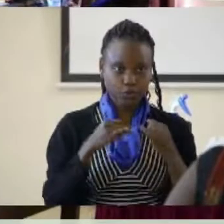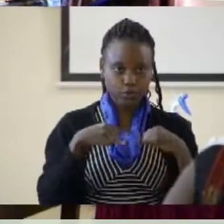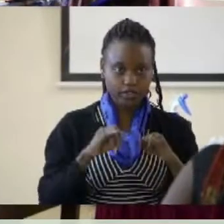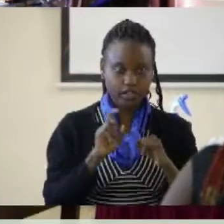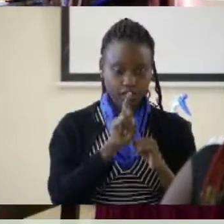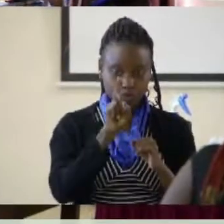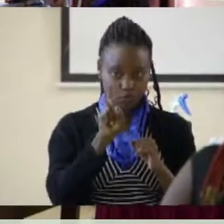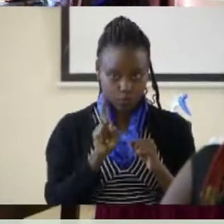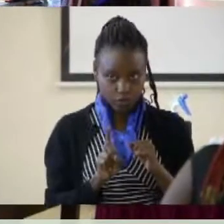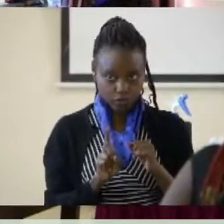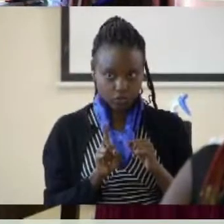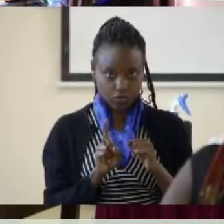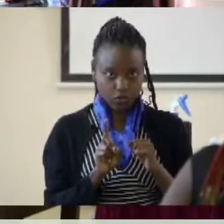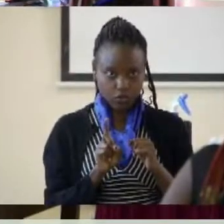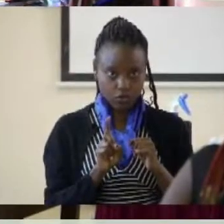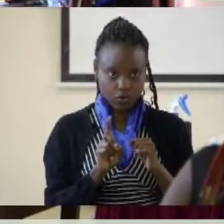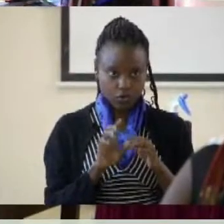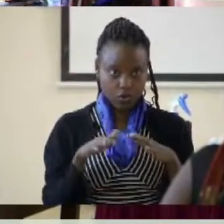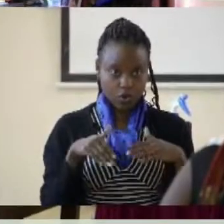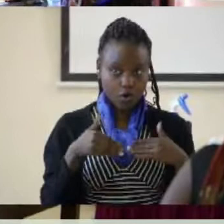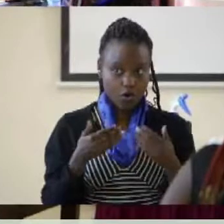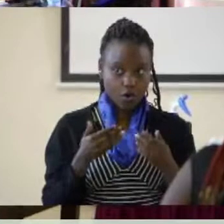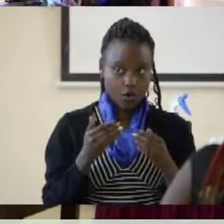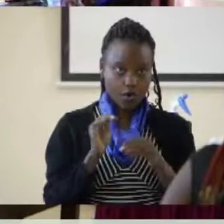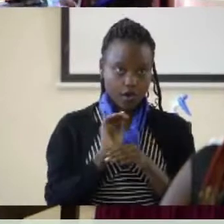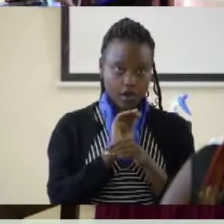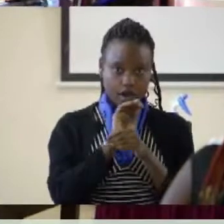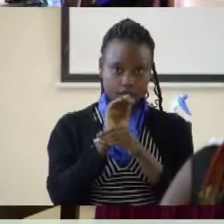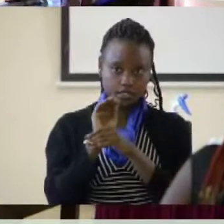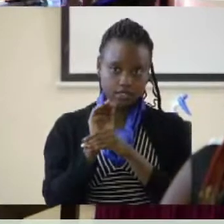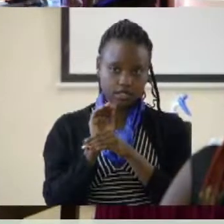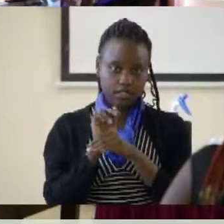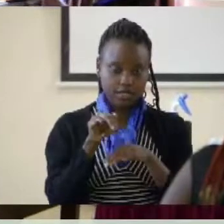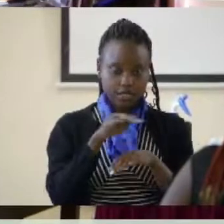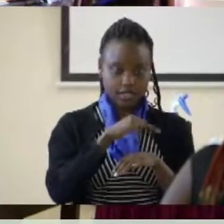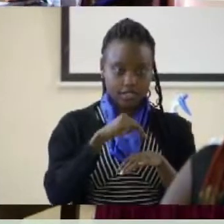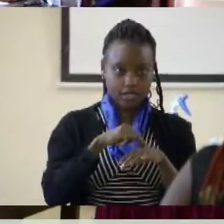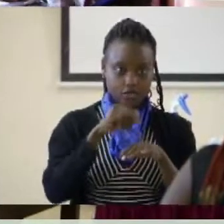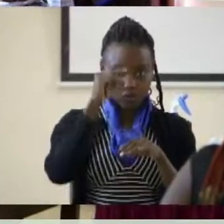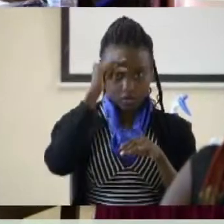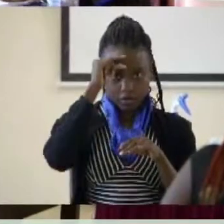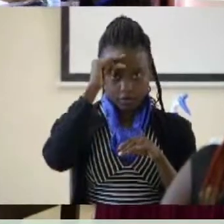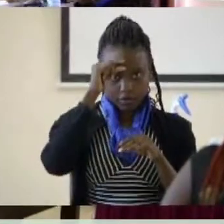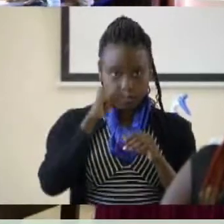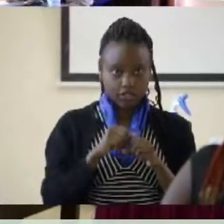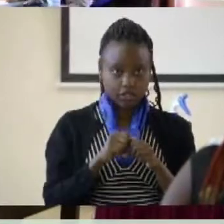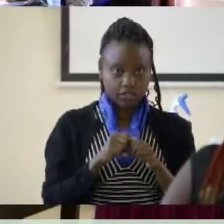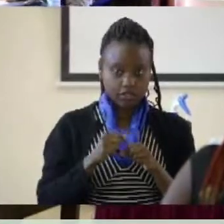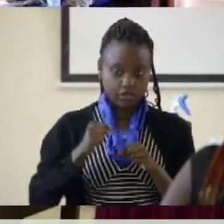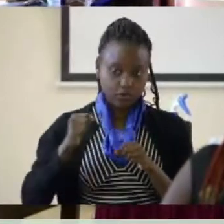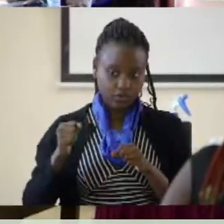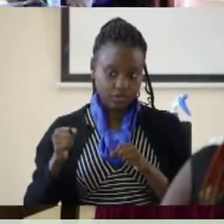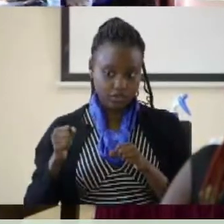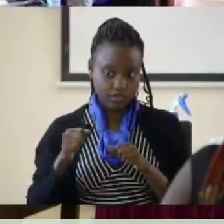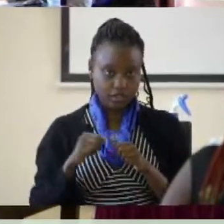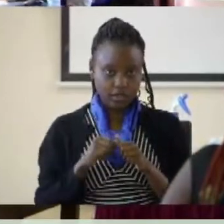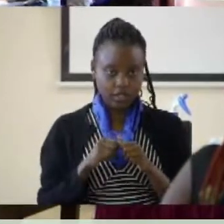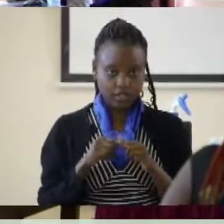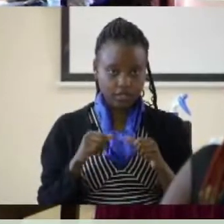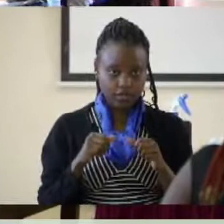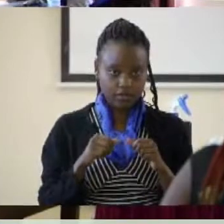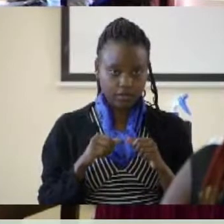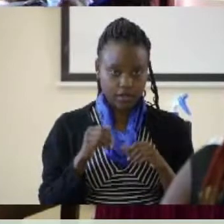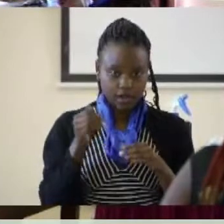or ask. The national government is on this side, consisting of the chief,